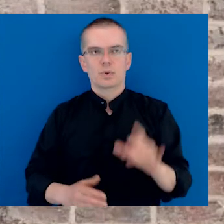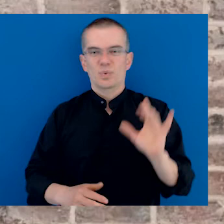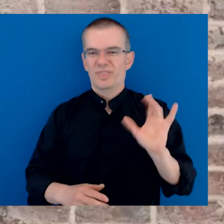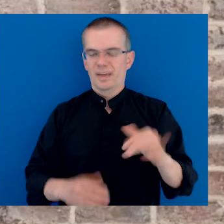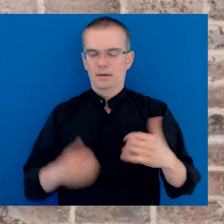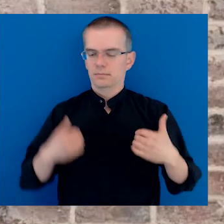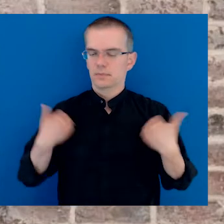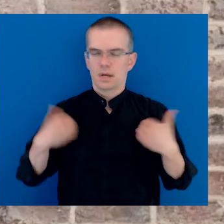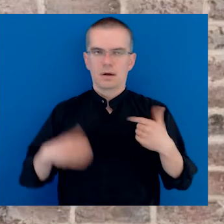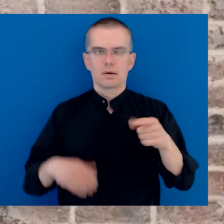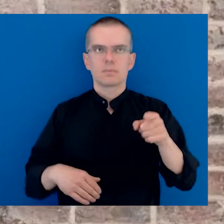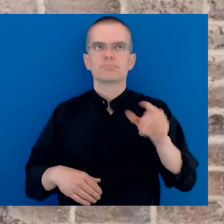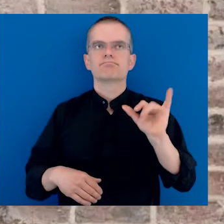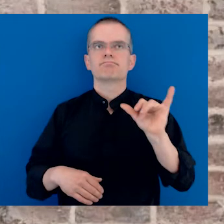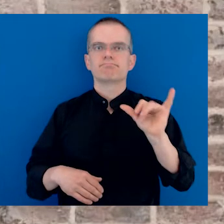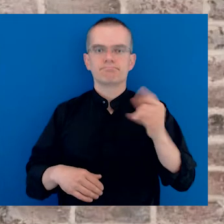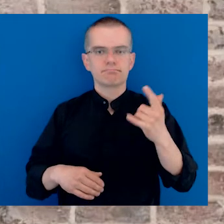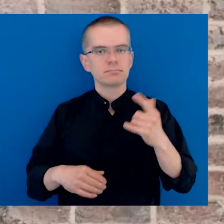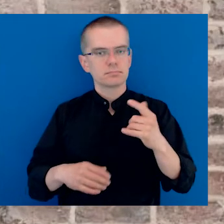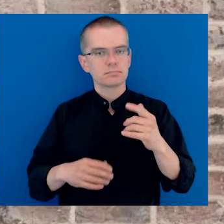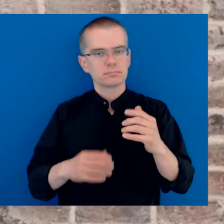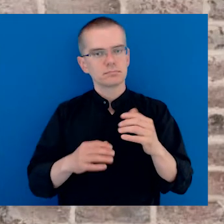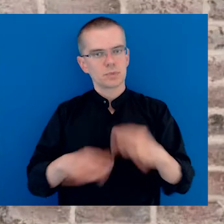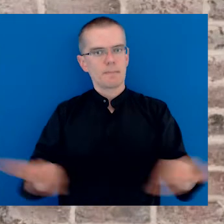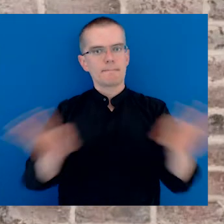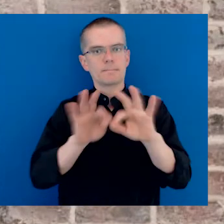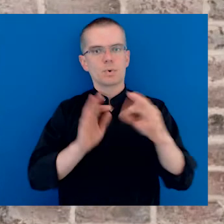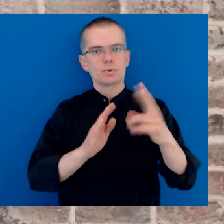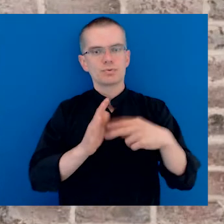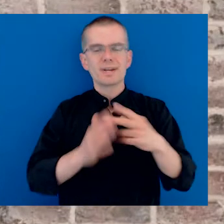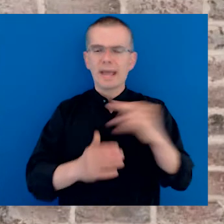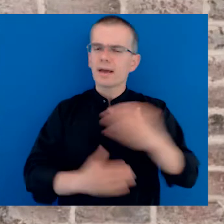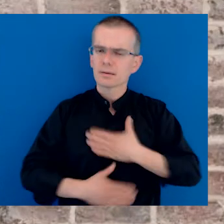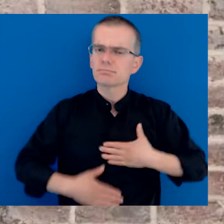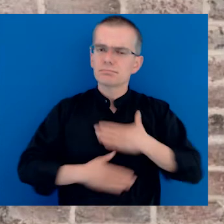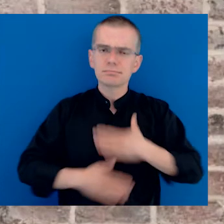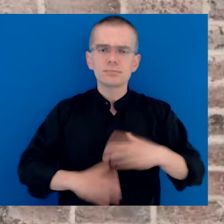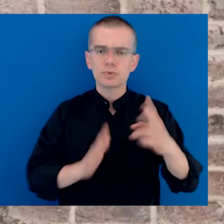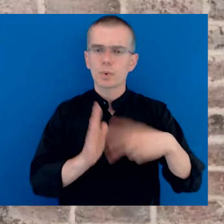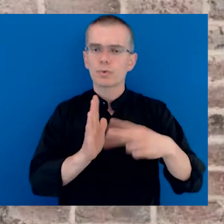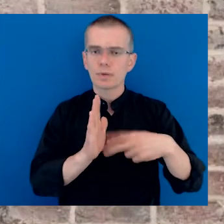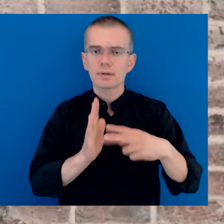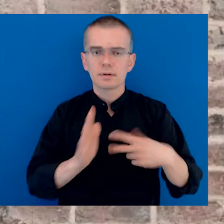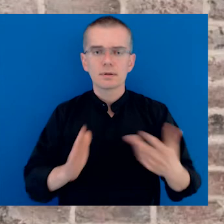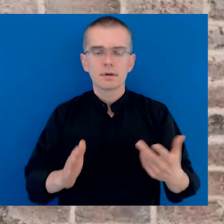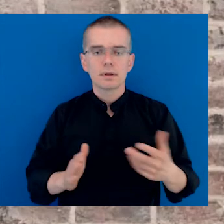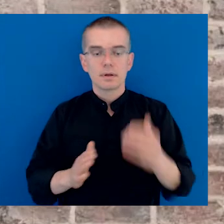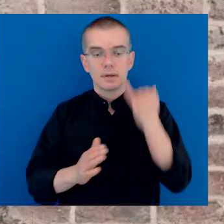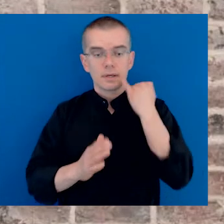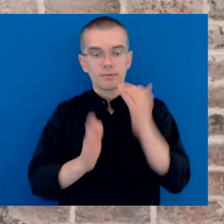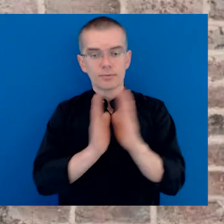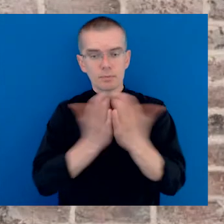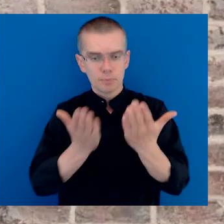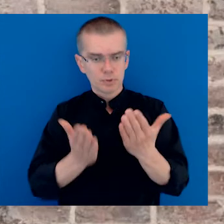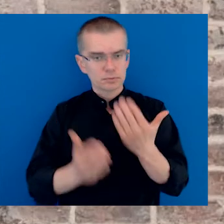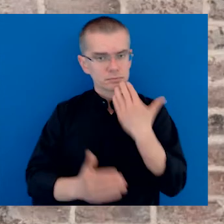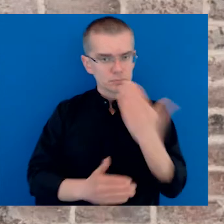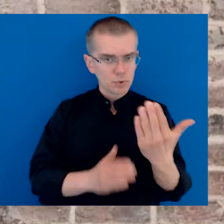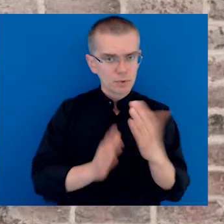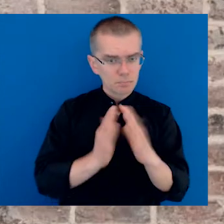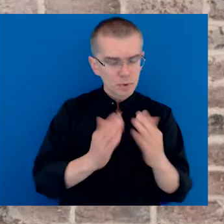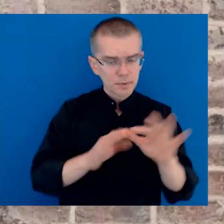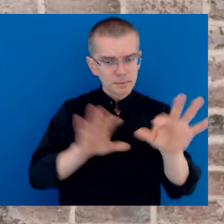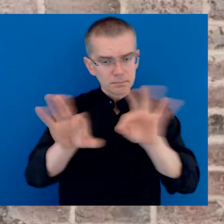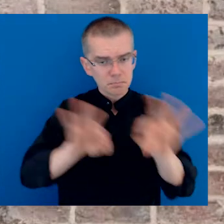instilled in me really early, the value of reading and the joy of reading. If the books are selected well,